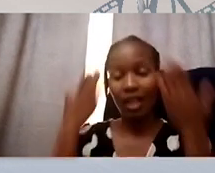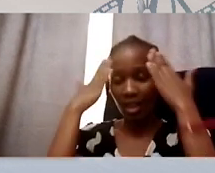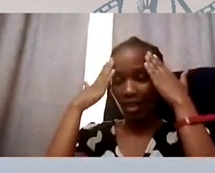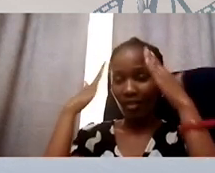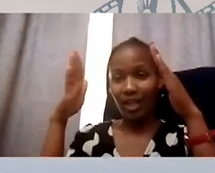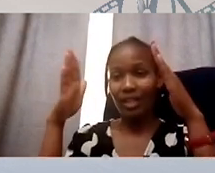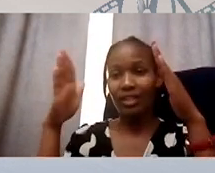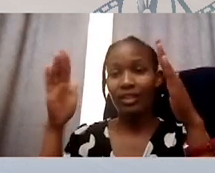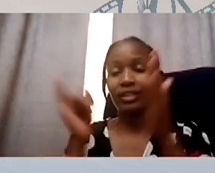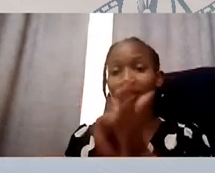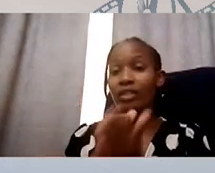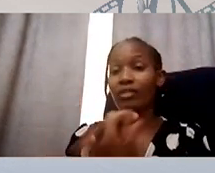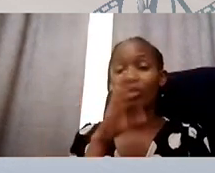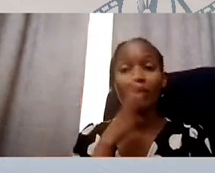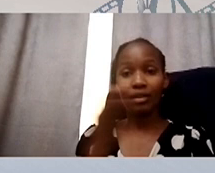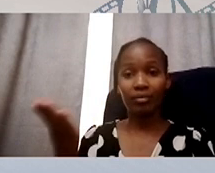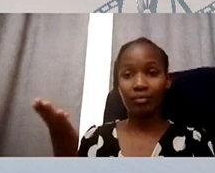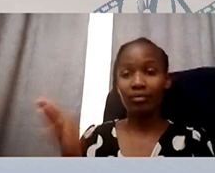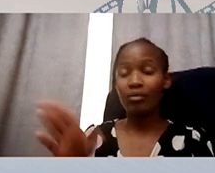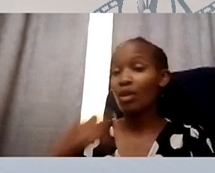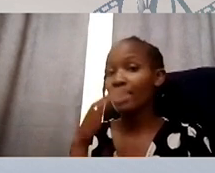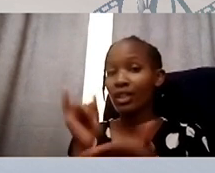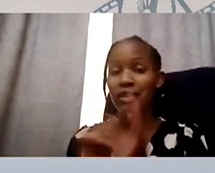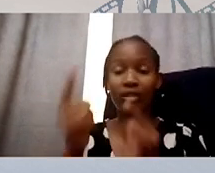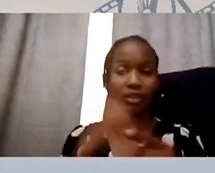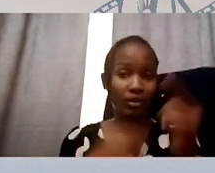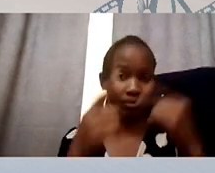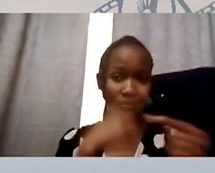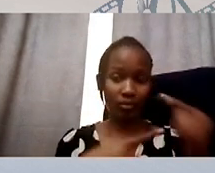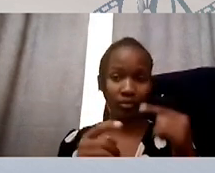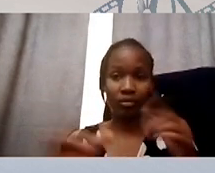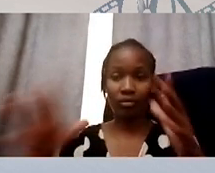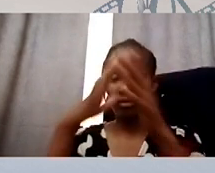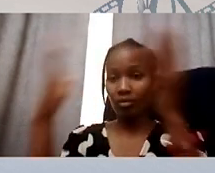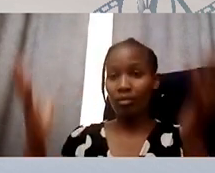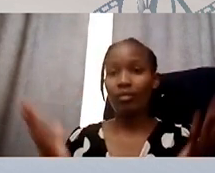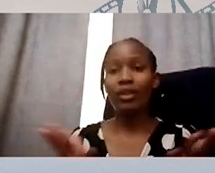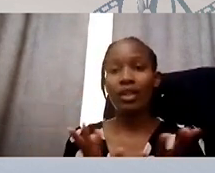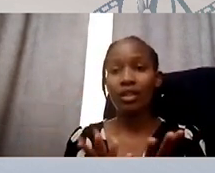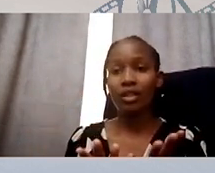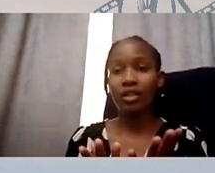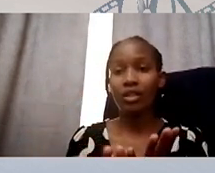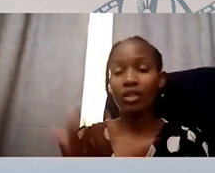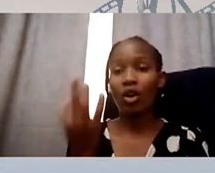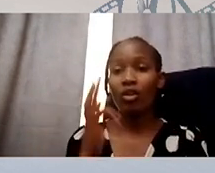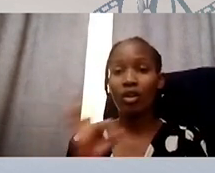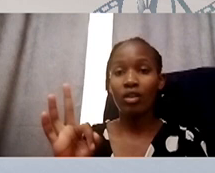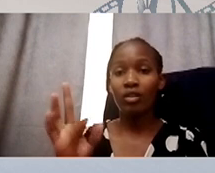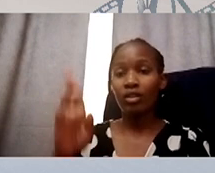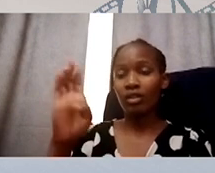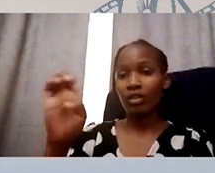been there before. Like I said, when it comes to the world of refugees, asylum seekers, internally displaced